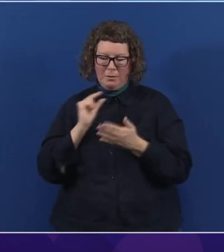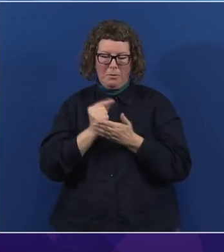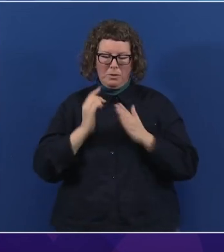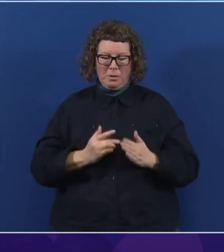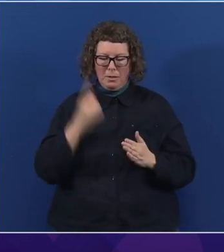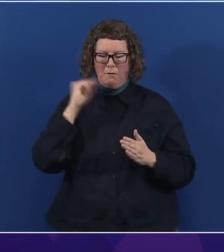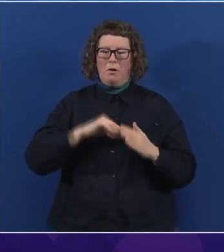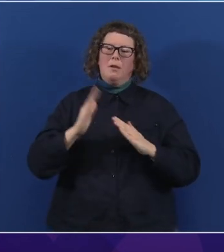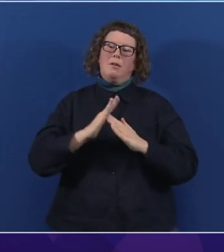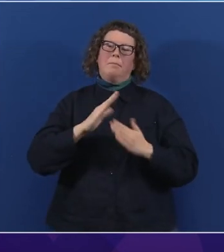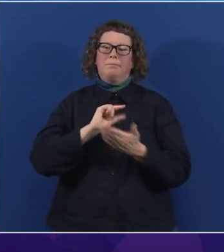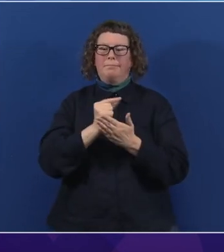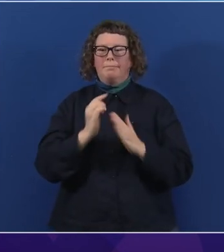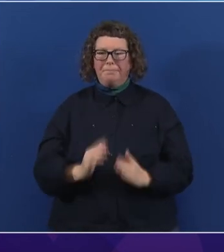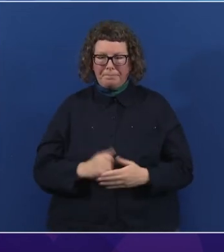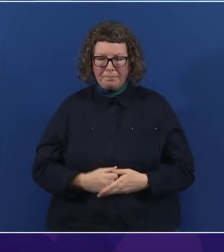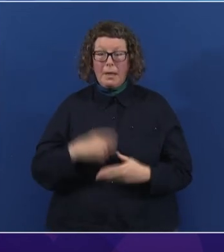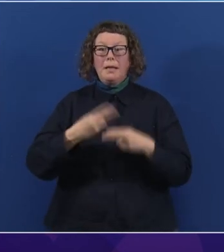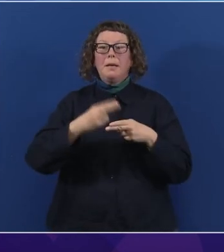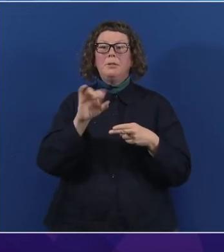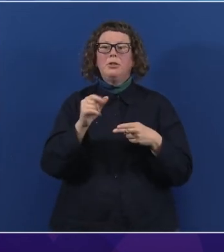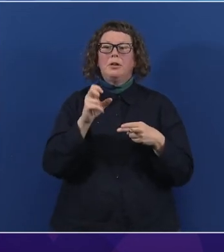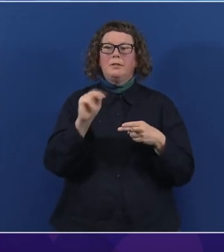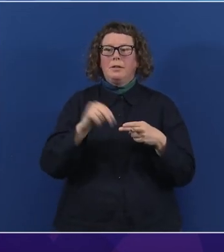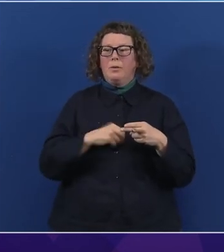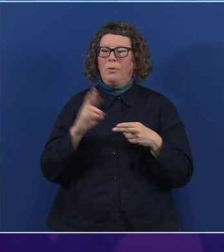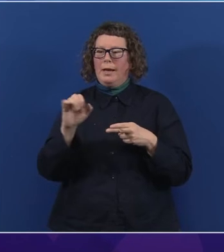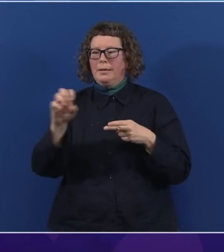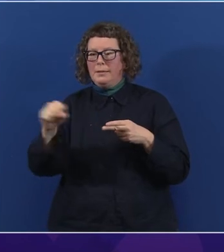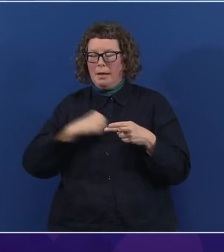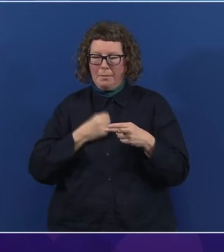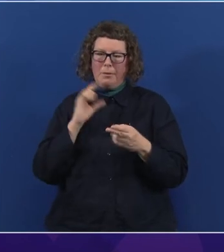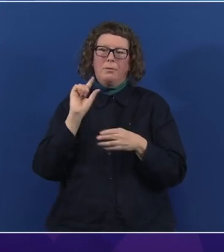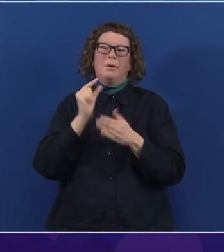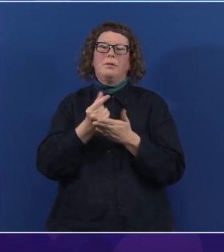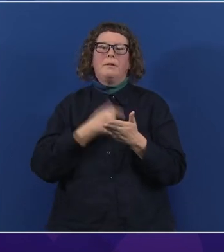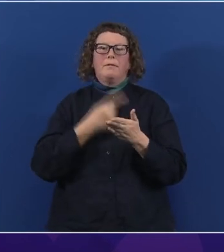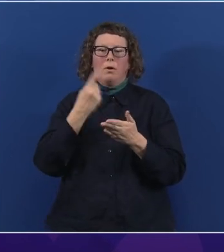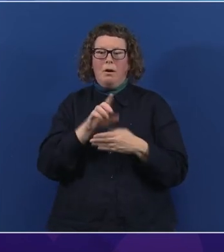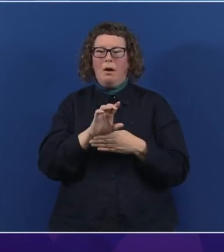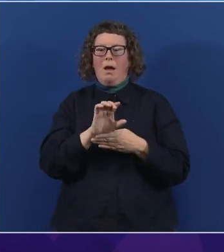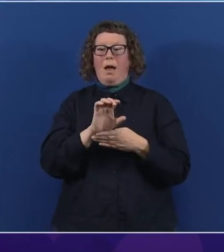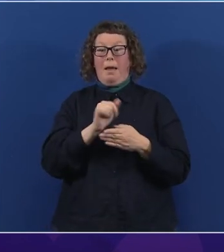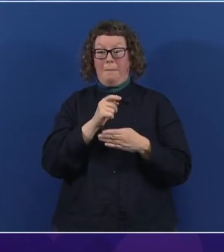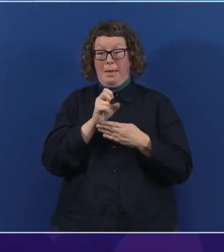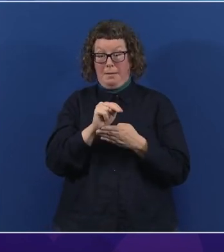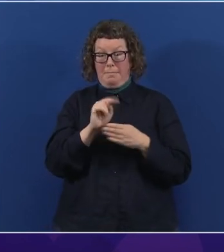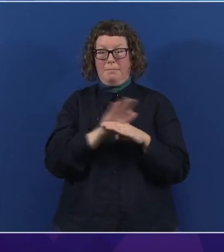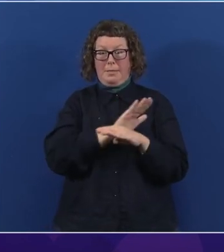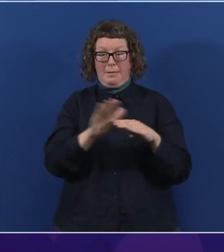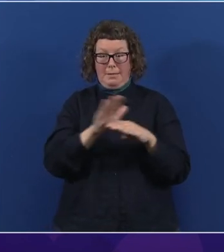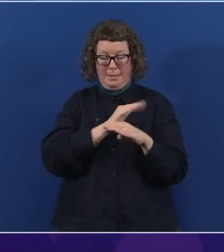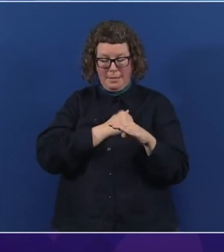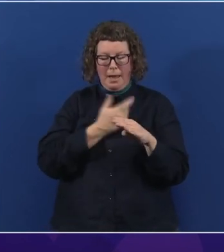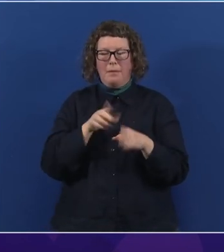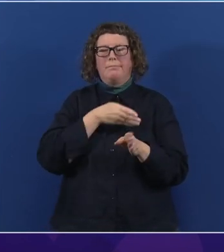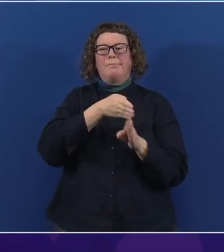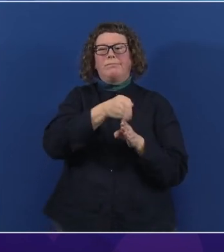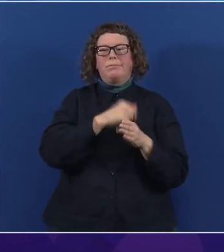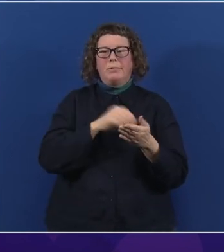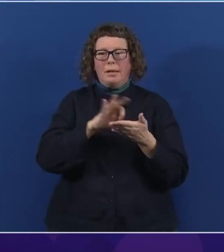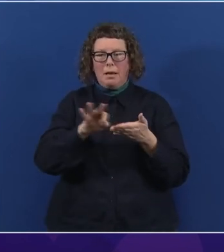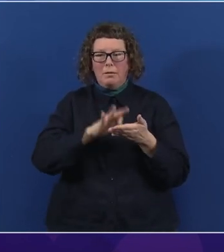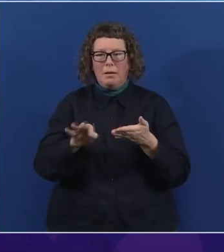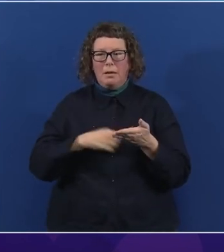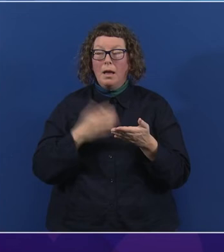valedictorian. My name is Charleston Reyes, and I'm a graduate of Bachelor of Business Administration program with a major in accounting. Years ago, I would have